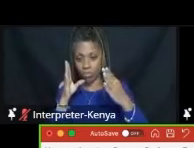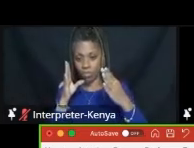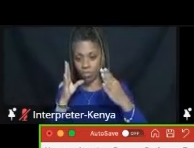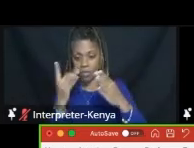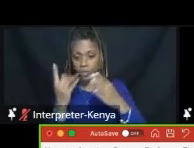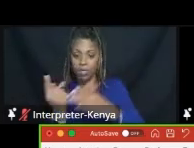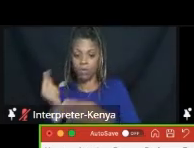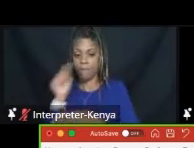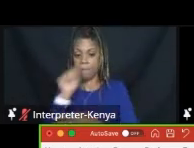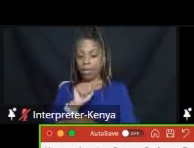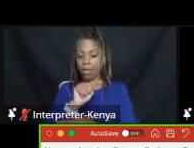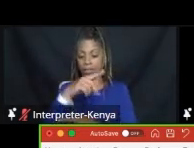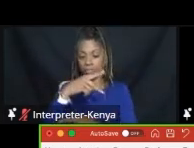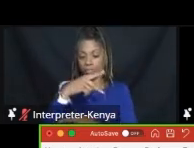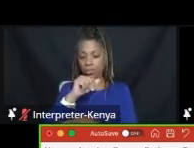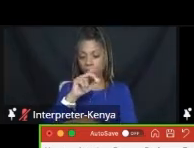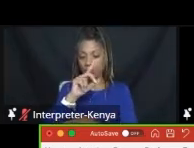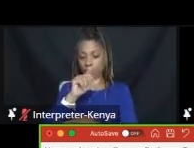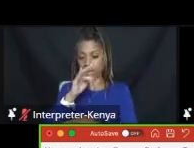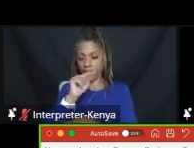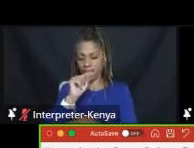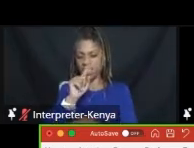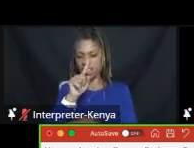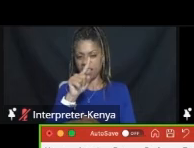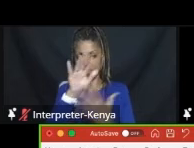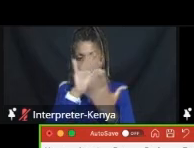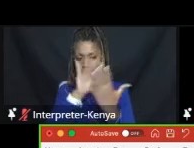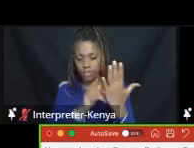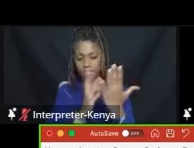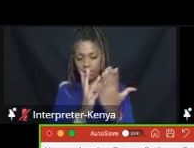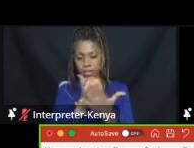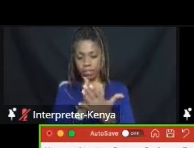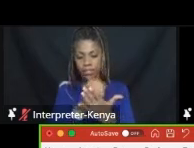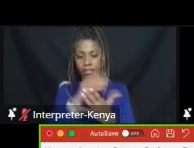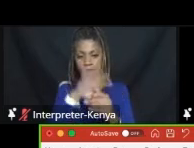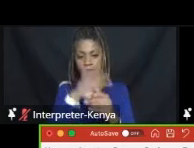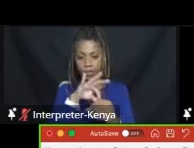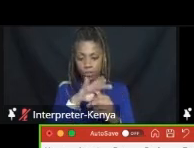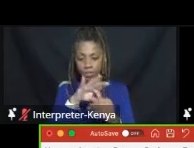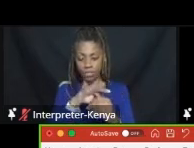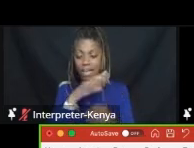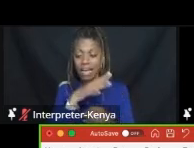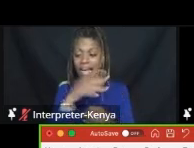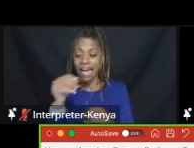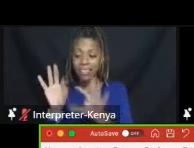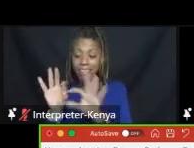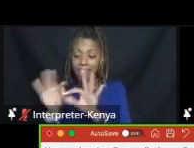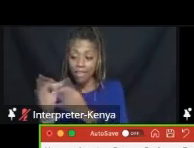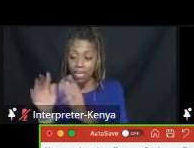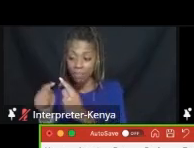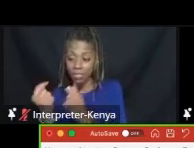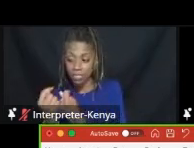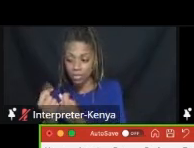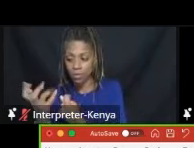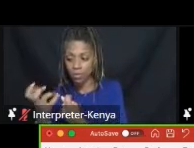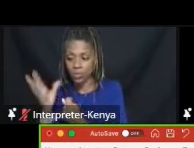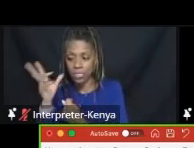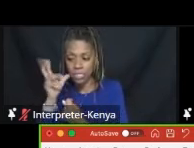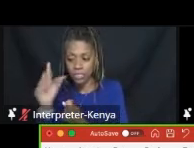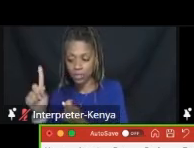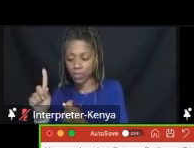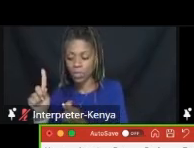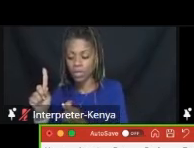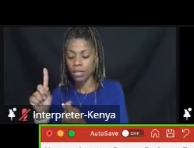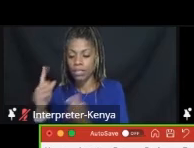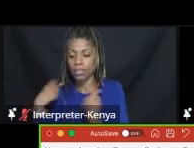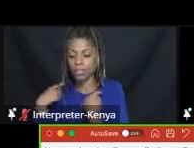originally collected quotes. And if you're in the family team, we also want you to look closely at the Spanish-speaking listening tour, because most of